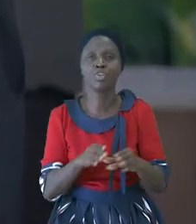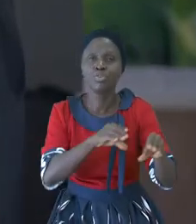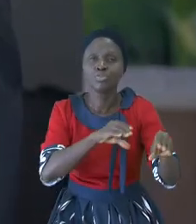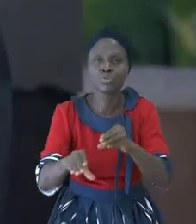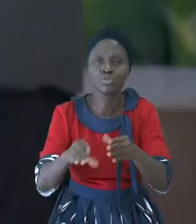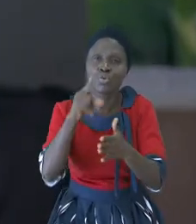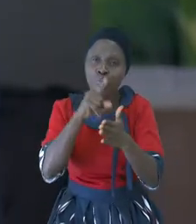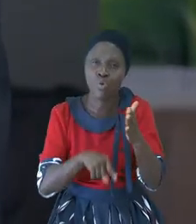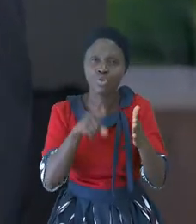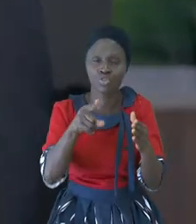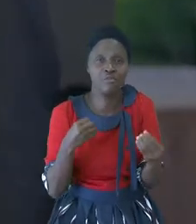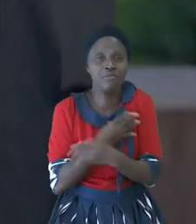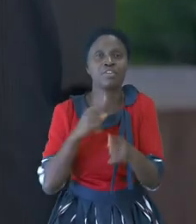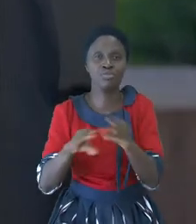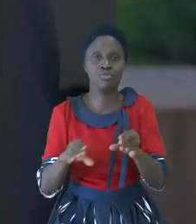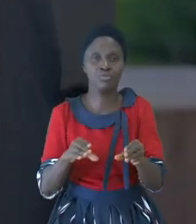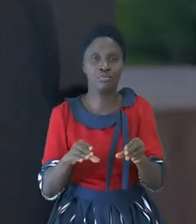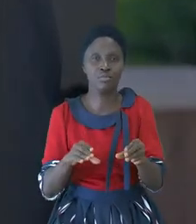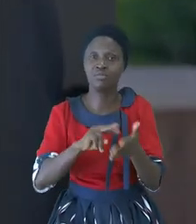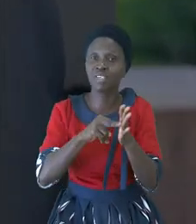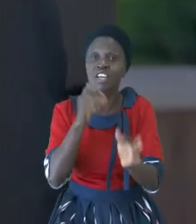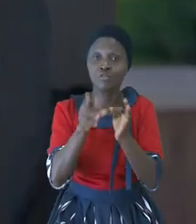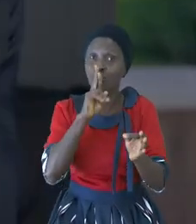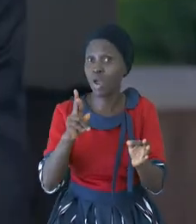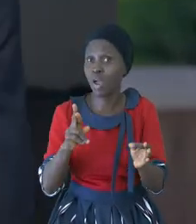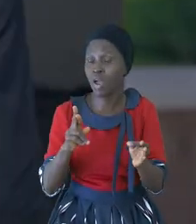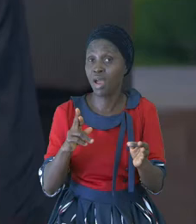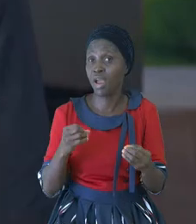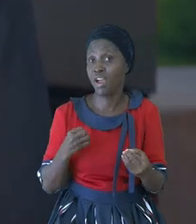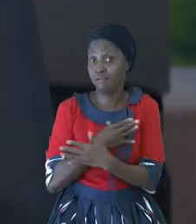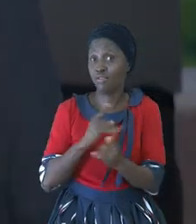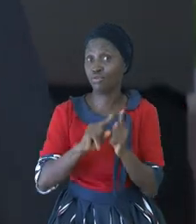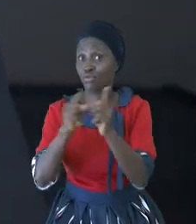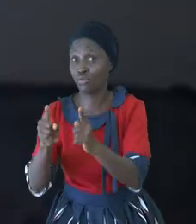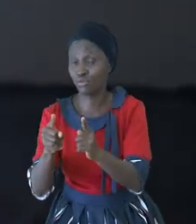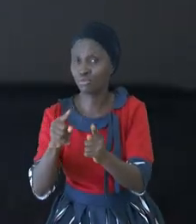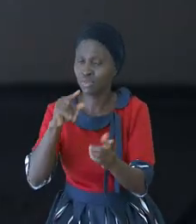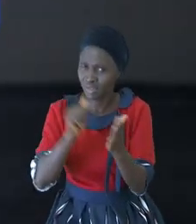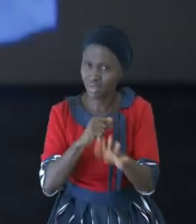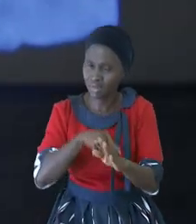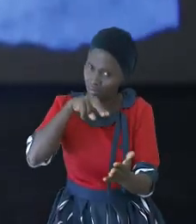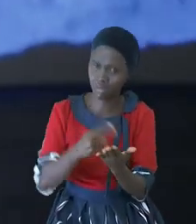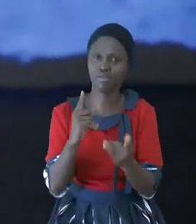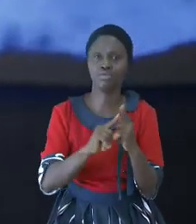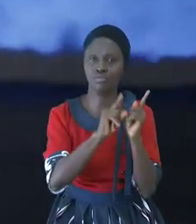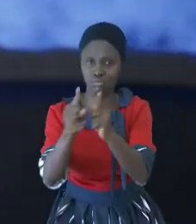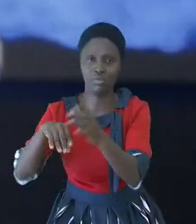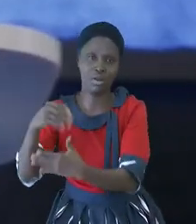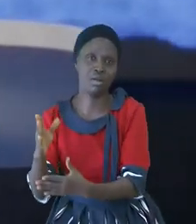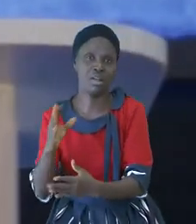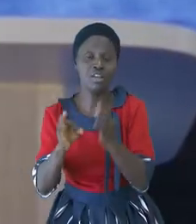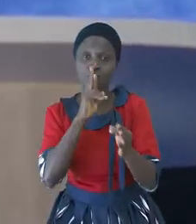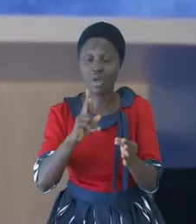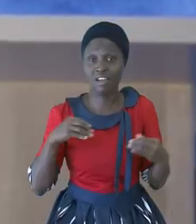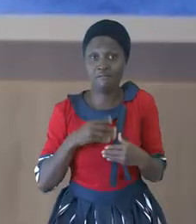to go out, get up and go out. If you are afraid to preach, rise up and